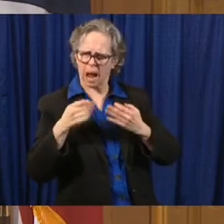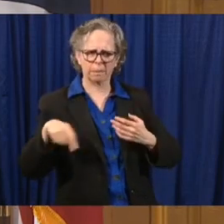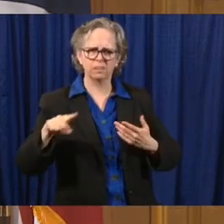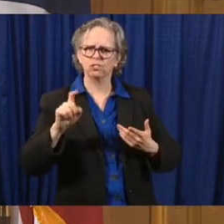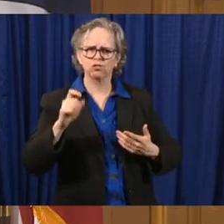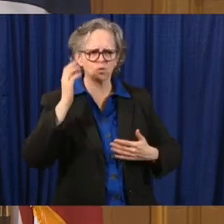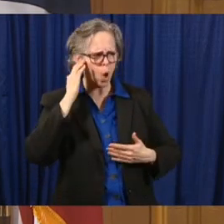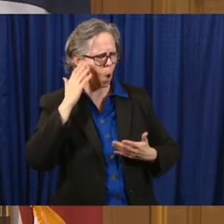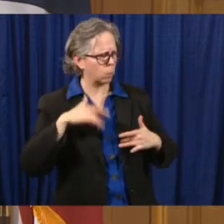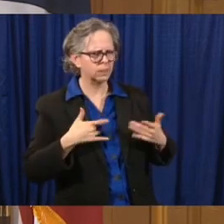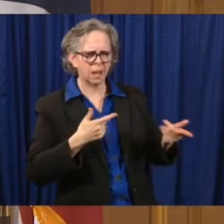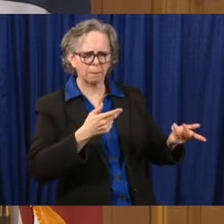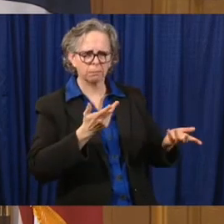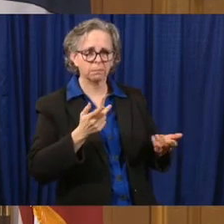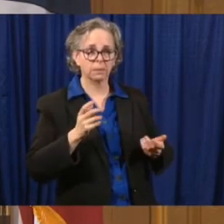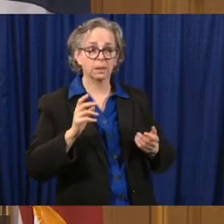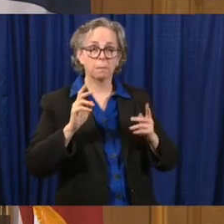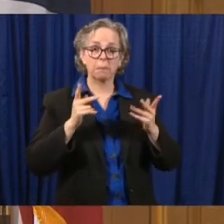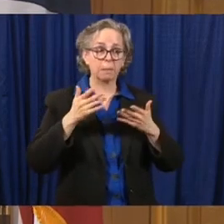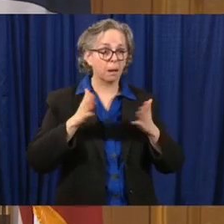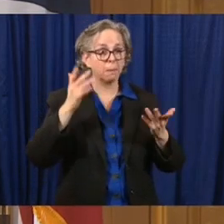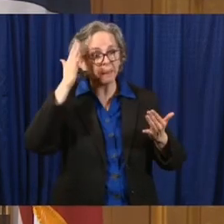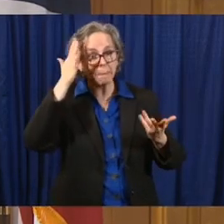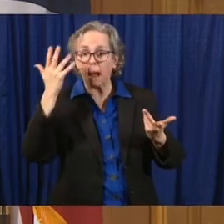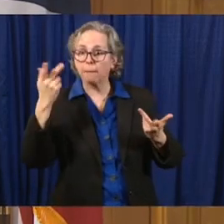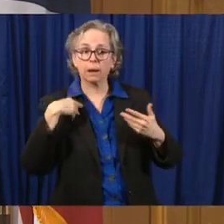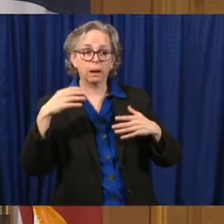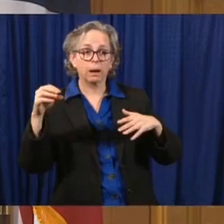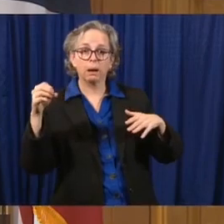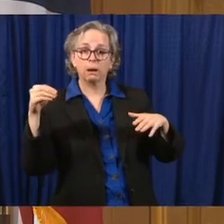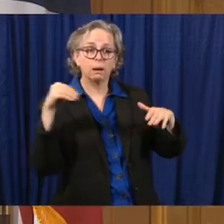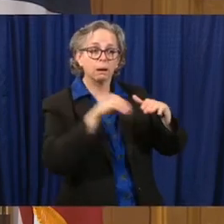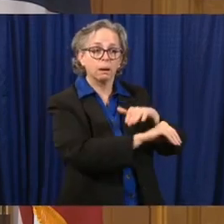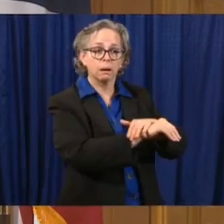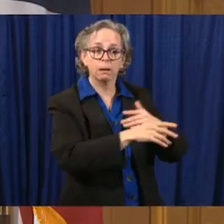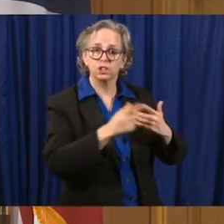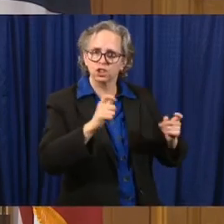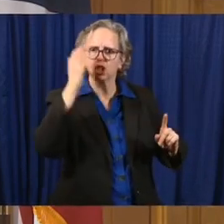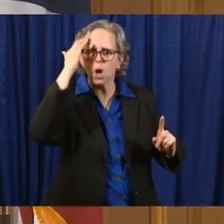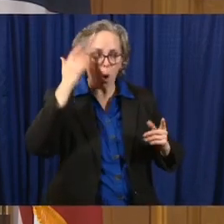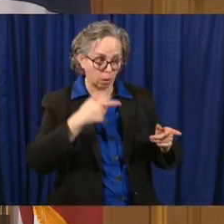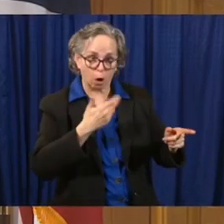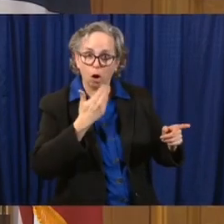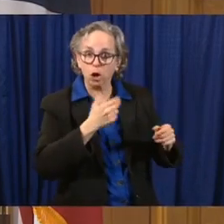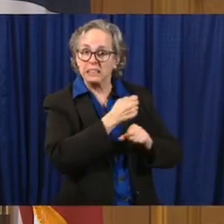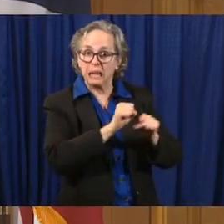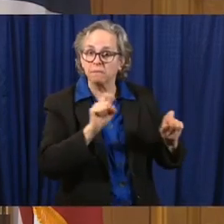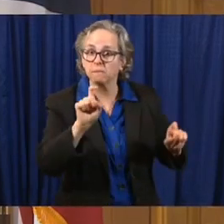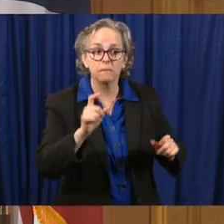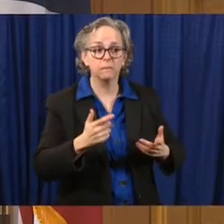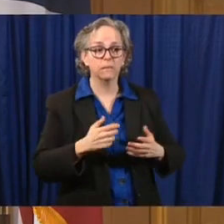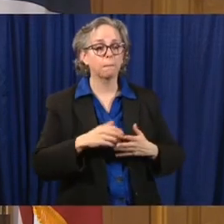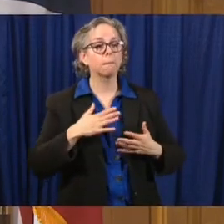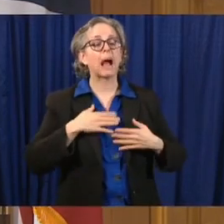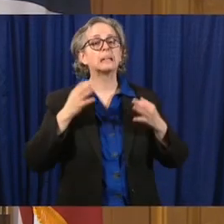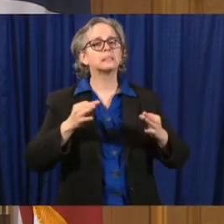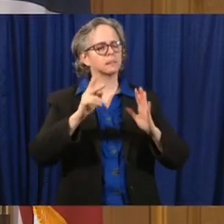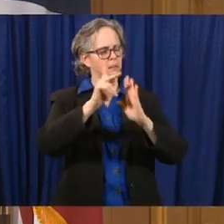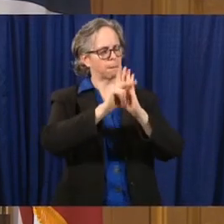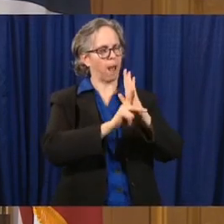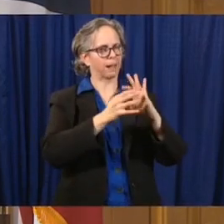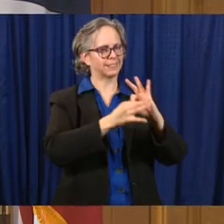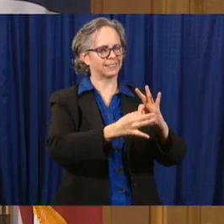know what's going on in a nursing home. If there's something that is dangerous or that people should worry about, the